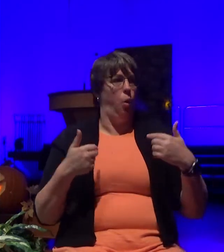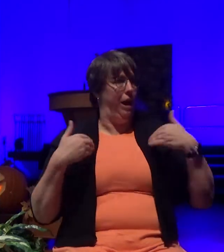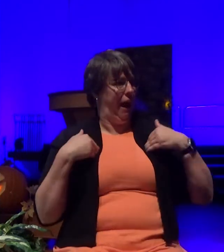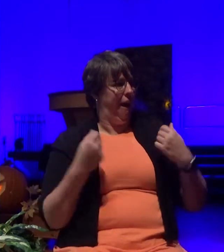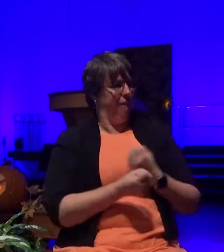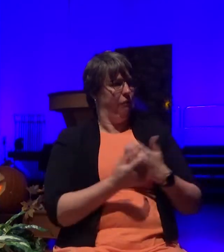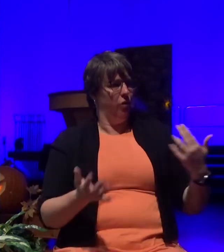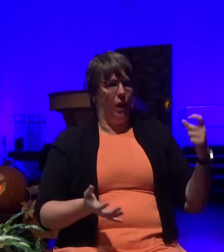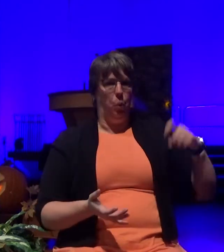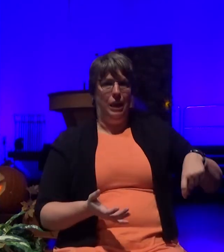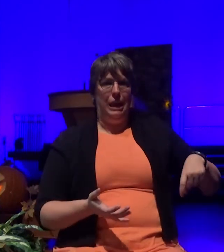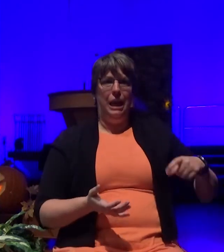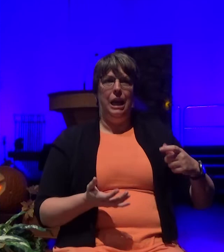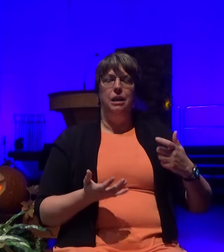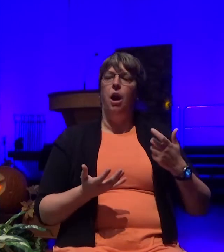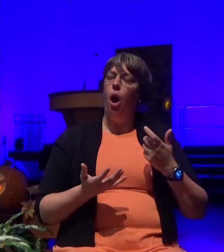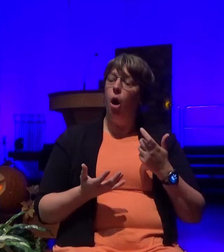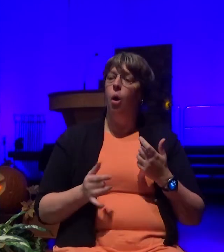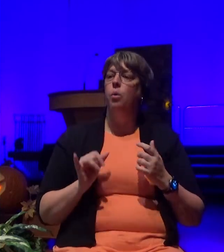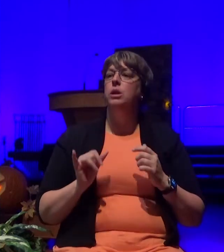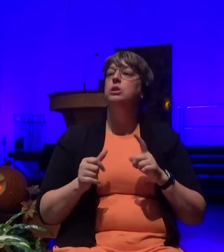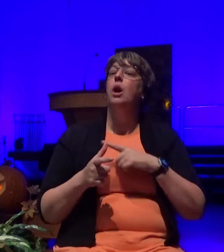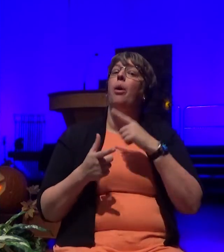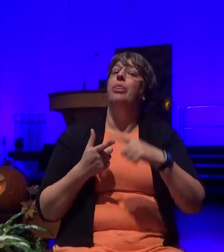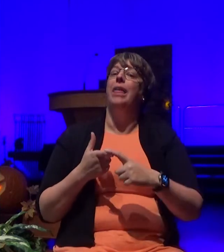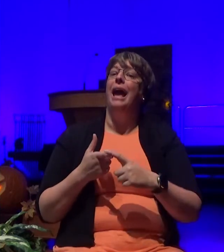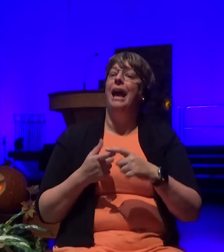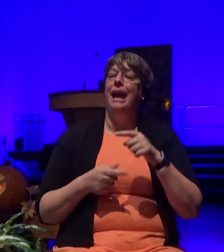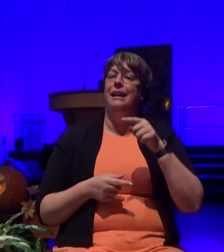And so the first officer explains that the next